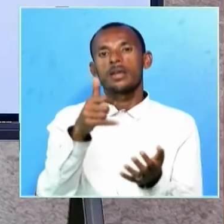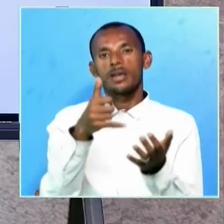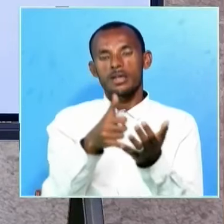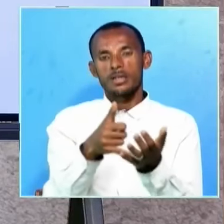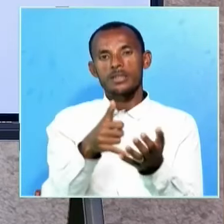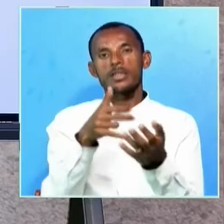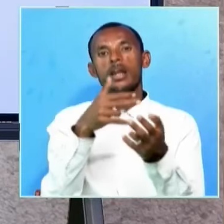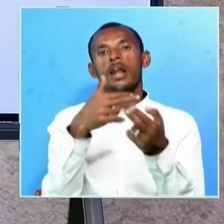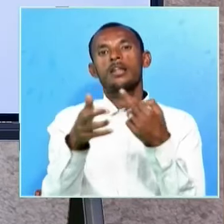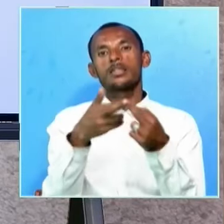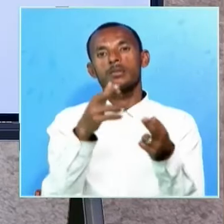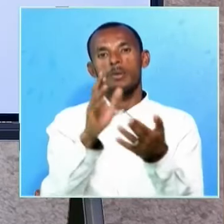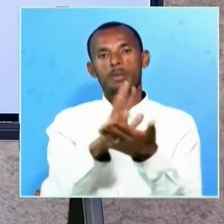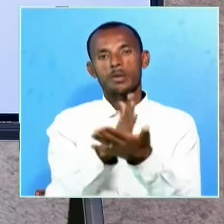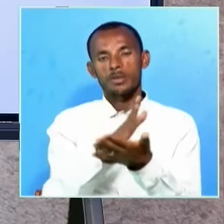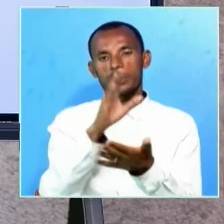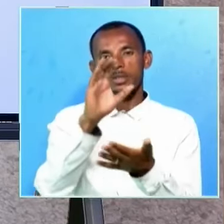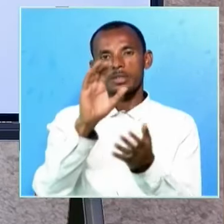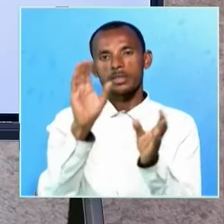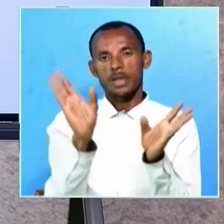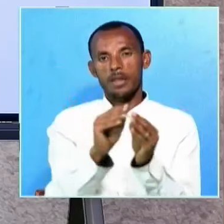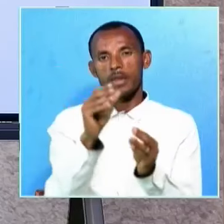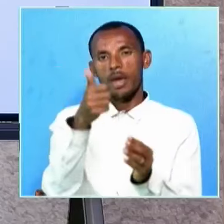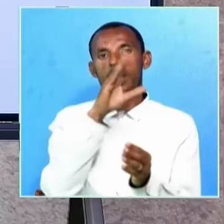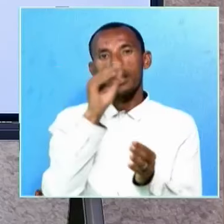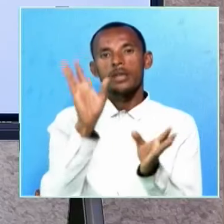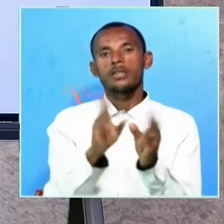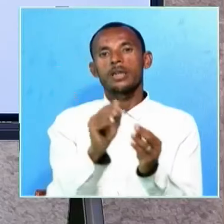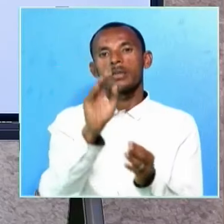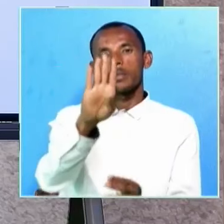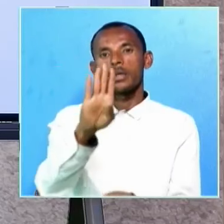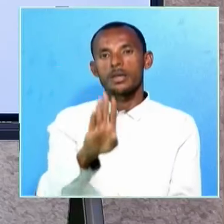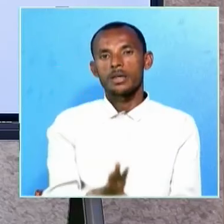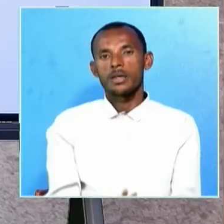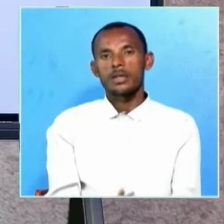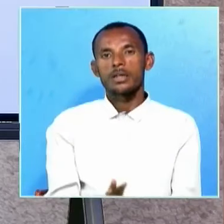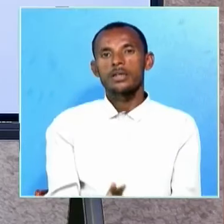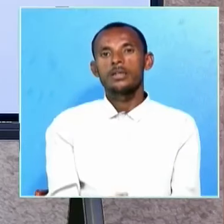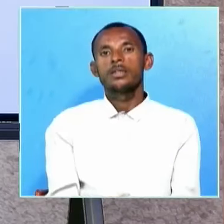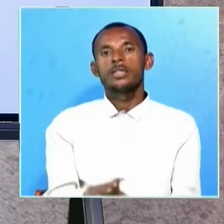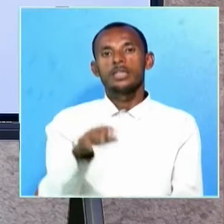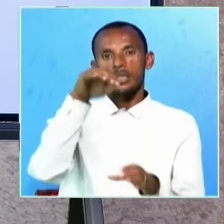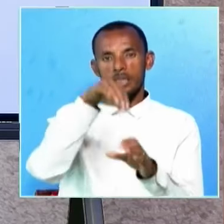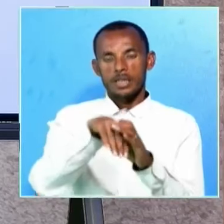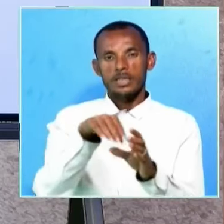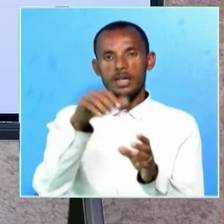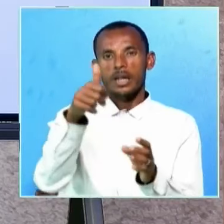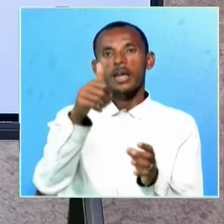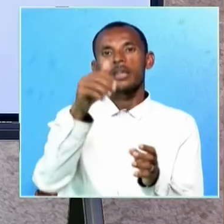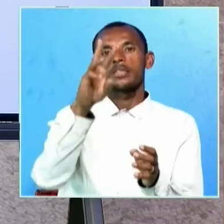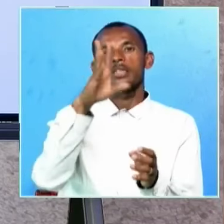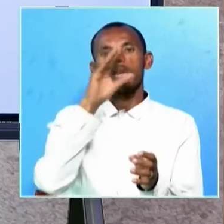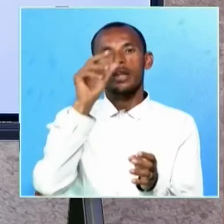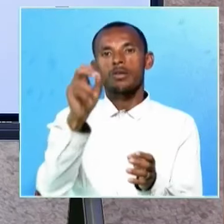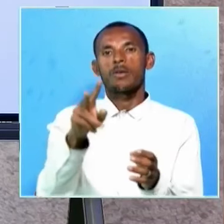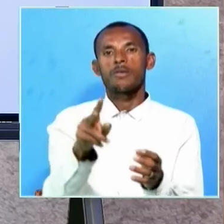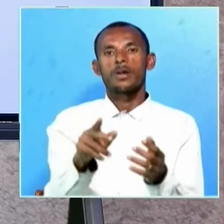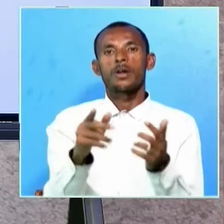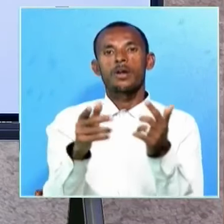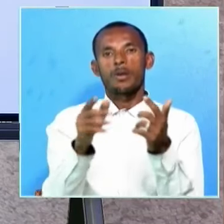A and B. And as you can see, B contains only 6 and 12. Inside circle B, you have only two elements, 6 and